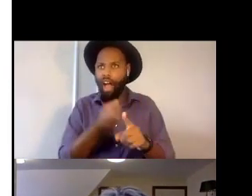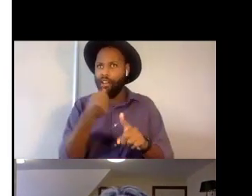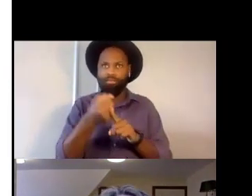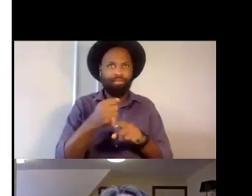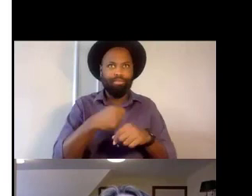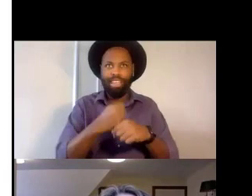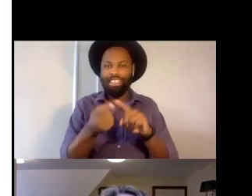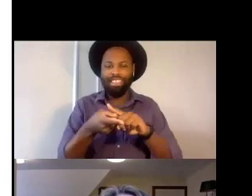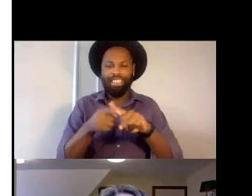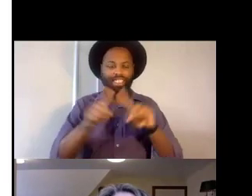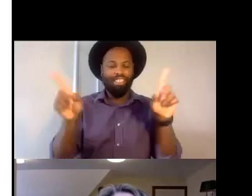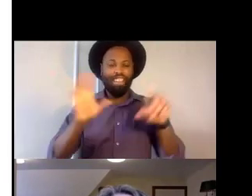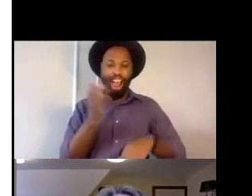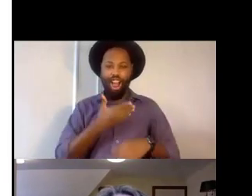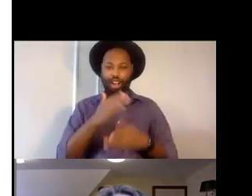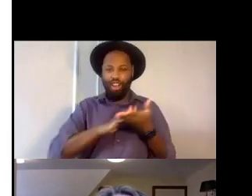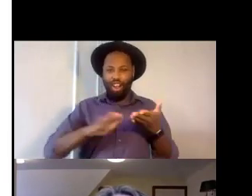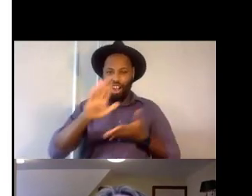particular.